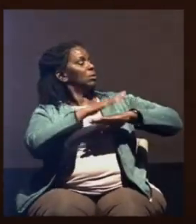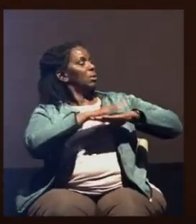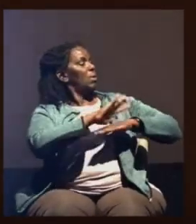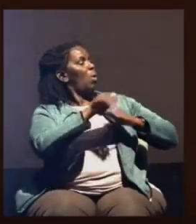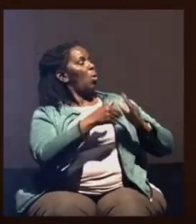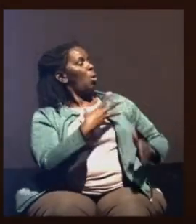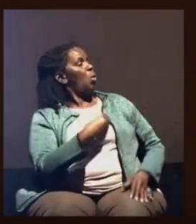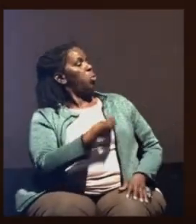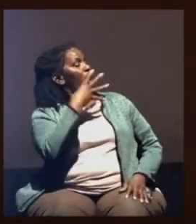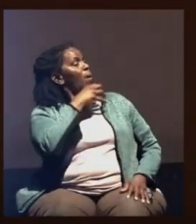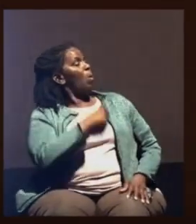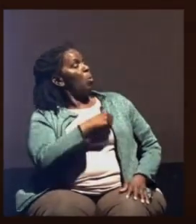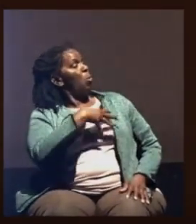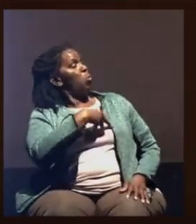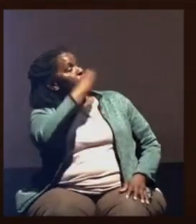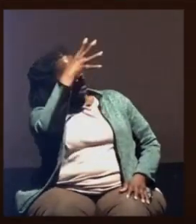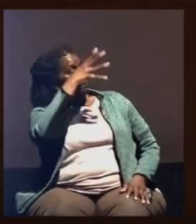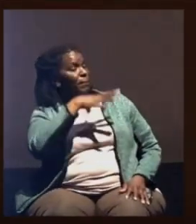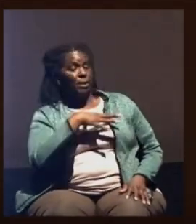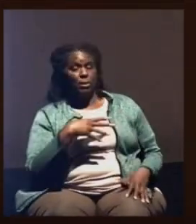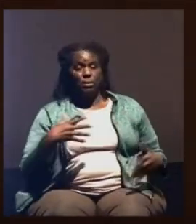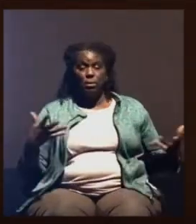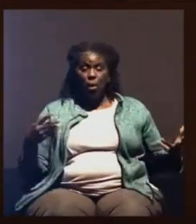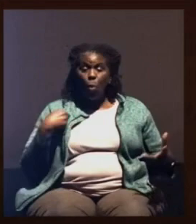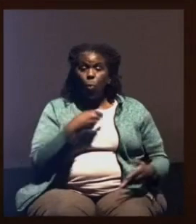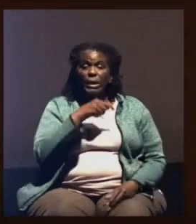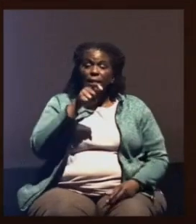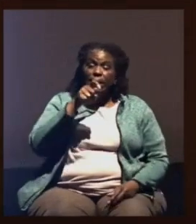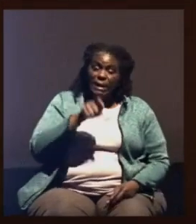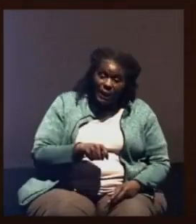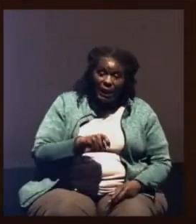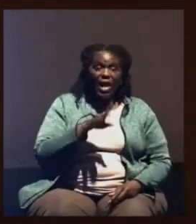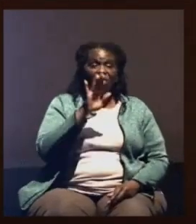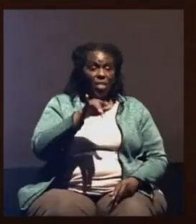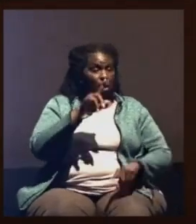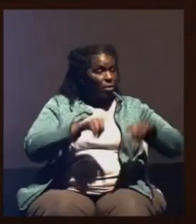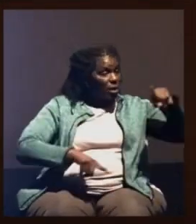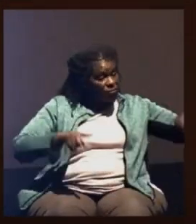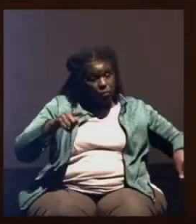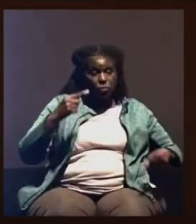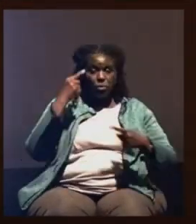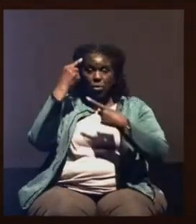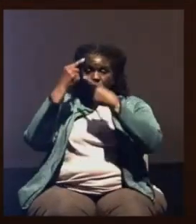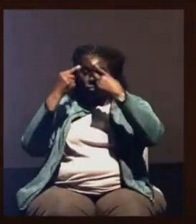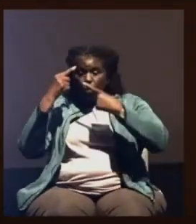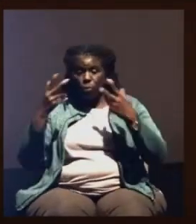all old white men. And we do need to have that diversity of thought.